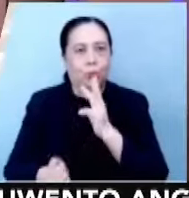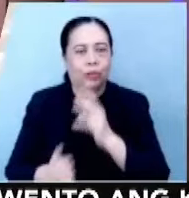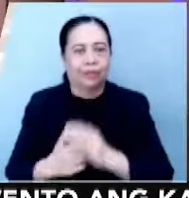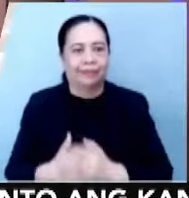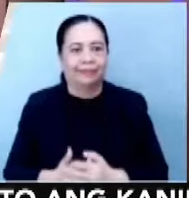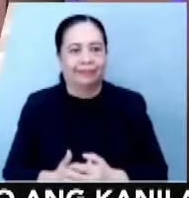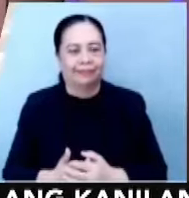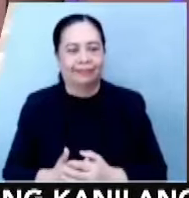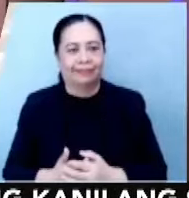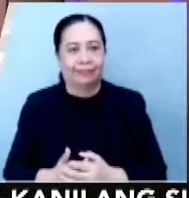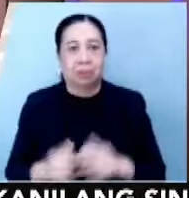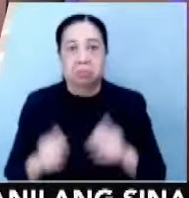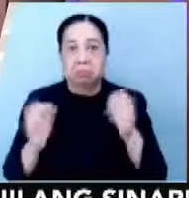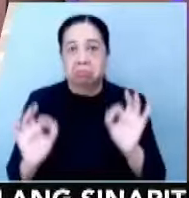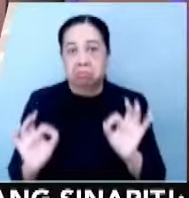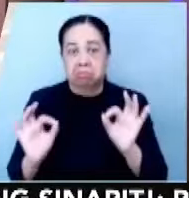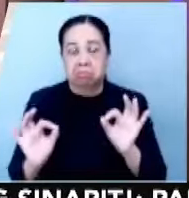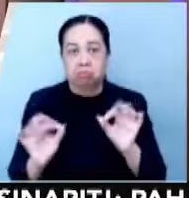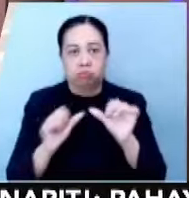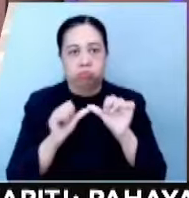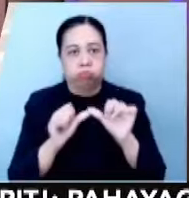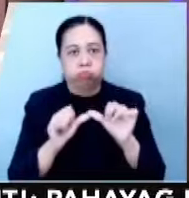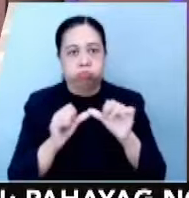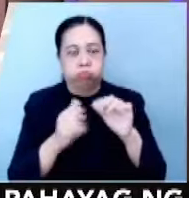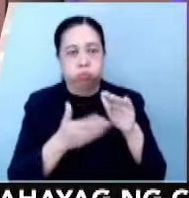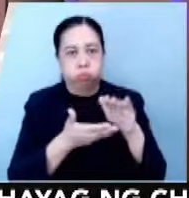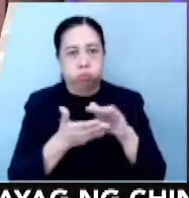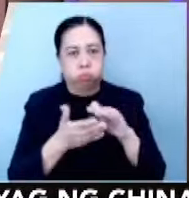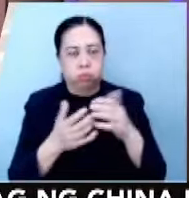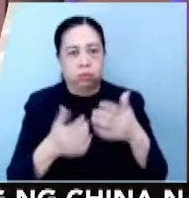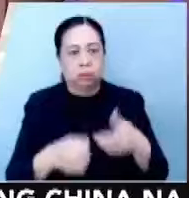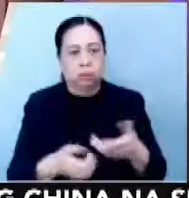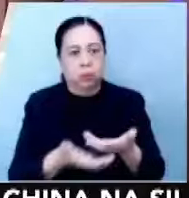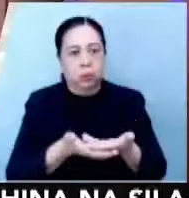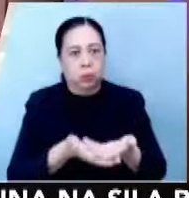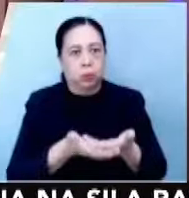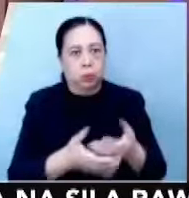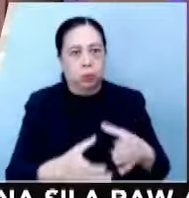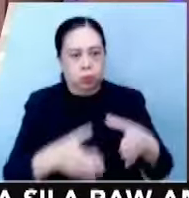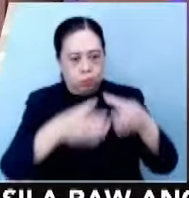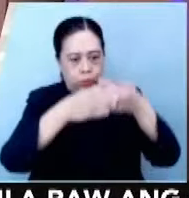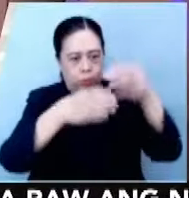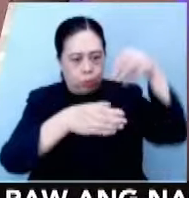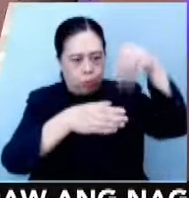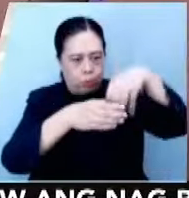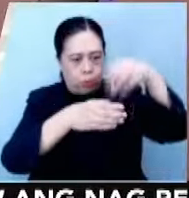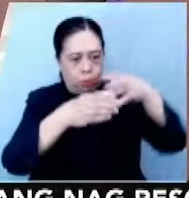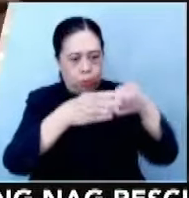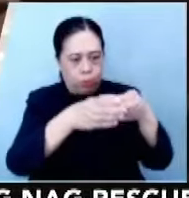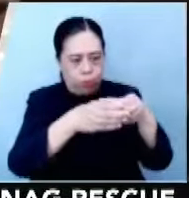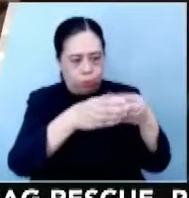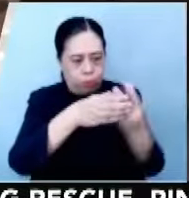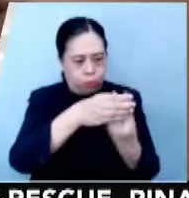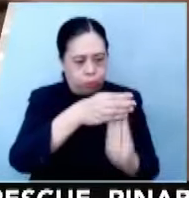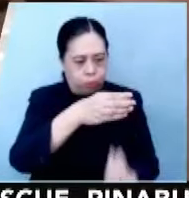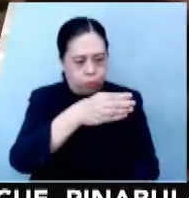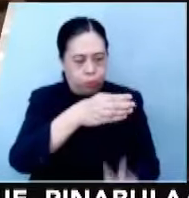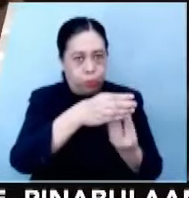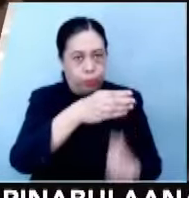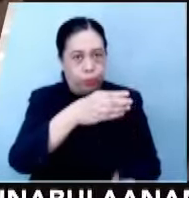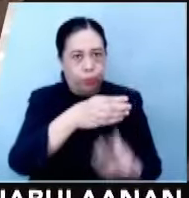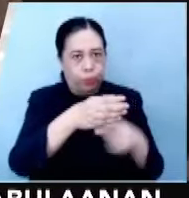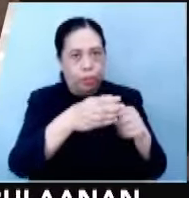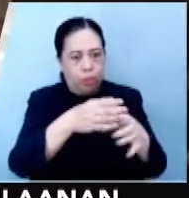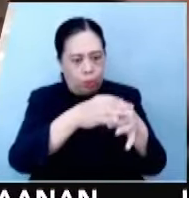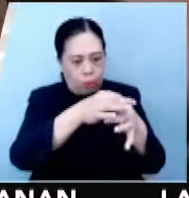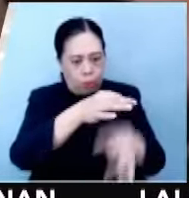Pag okay na yung consistency niya, napupunta siya dito sa ating funnel or embudo. So yung embudo na po yan, siya ang maglalagay dito sa